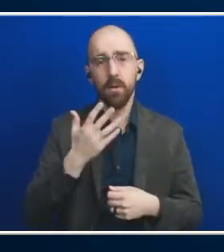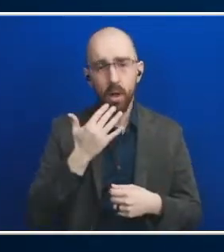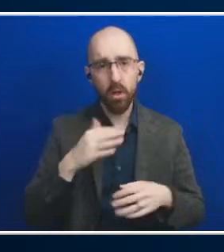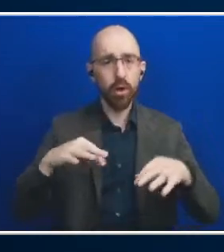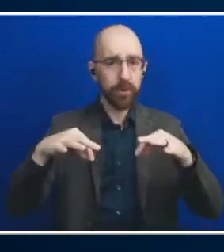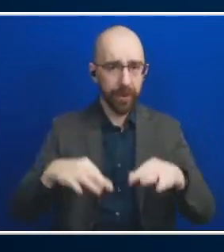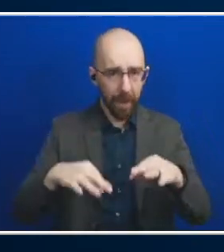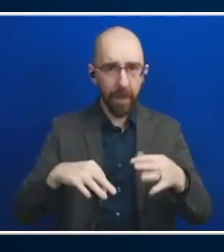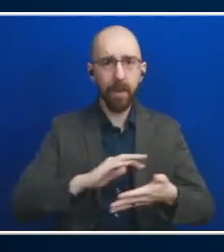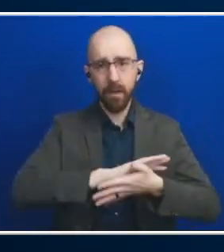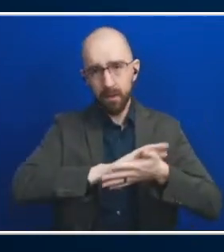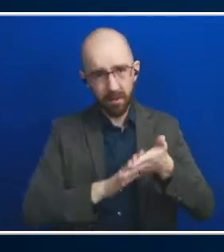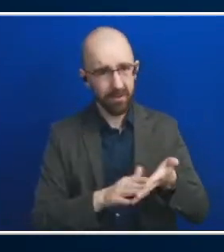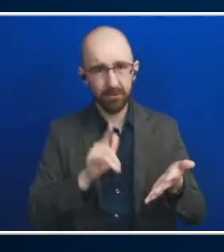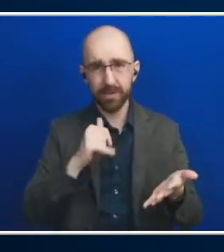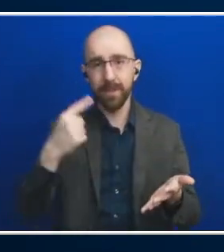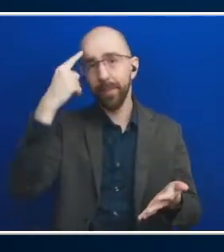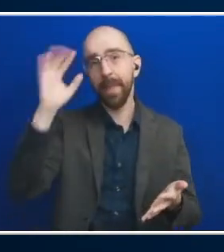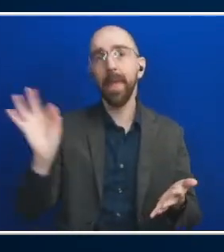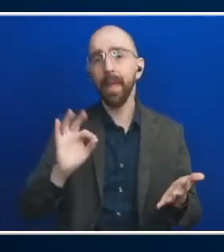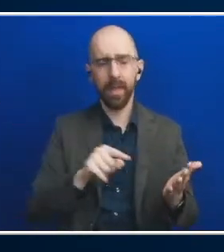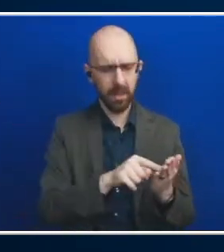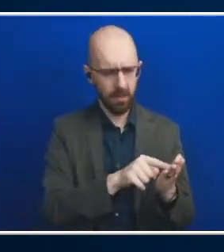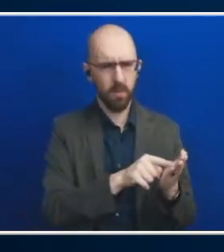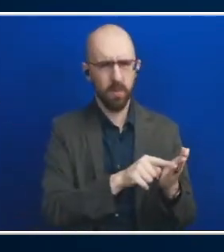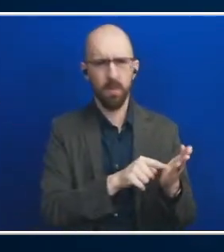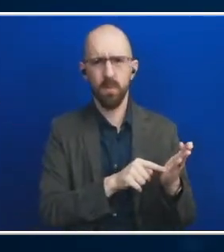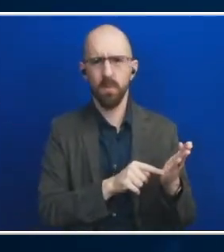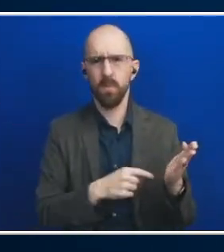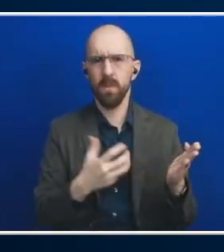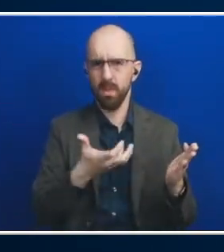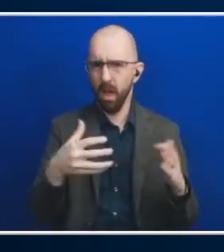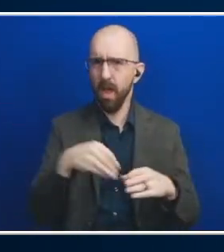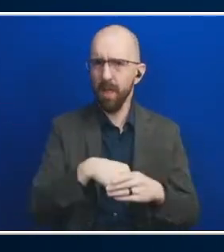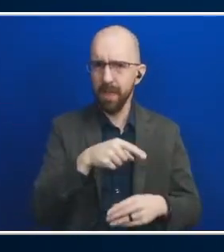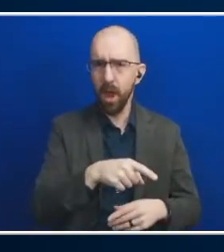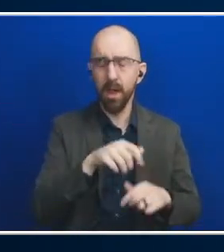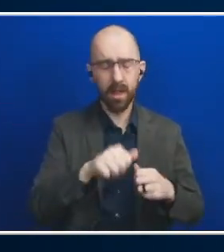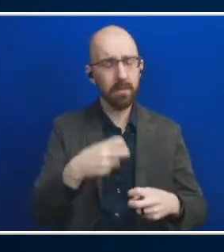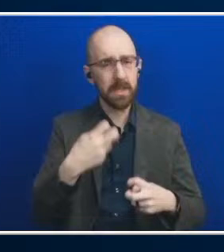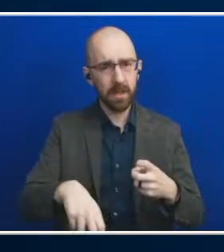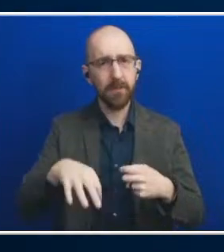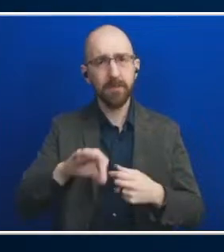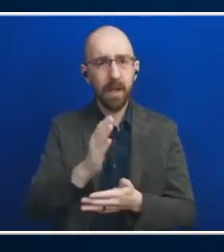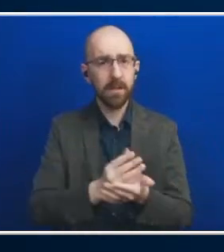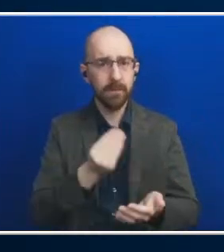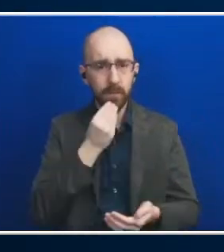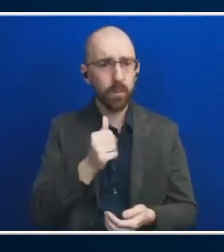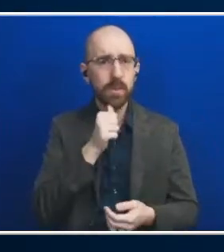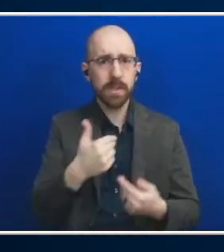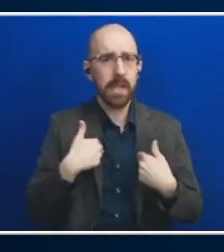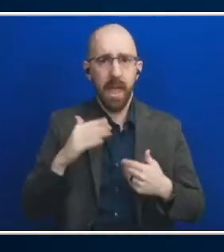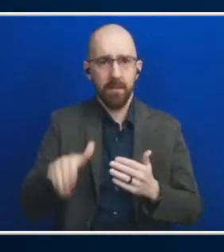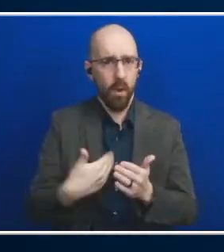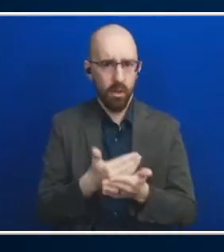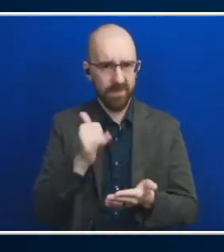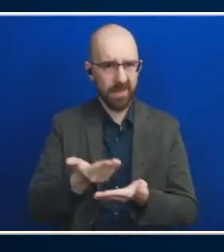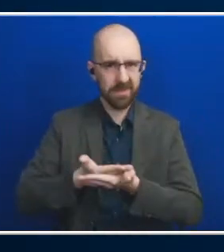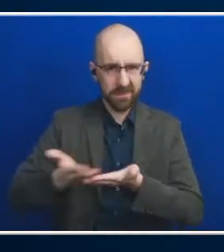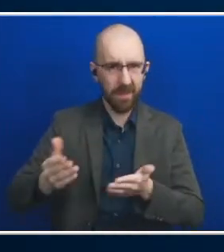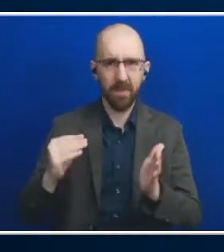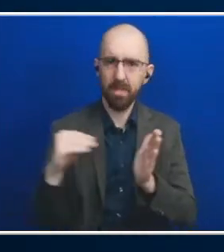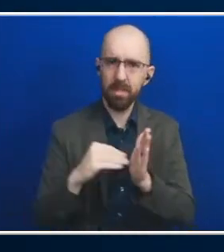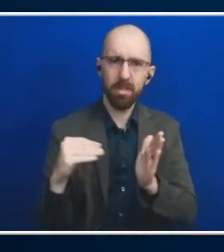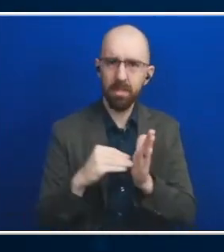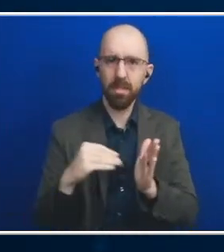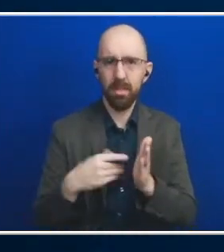never really think about it, but it can be difficult to find some food that doesn't have all that stuff added to it, and that's the stuff that I'm trying to avoid, and I